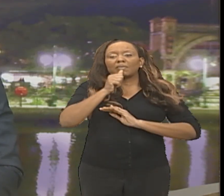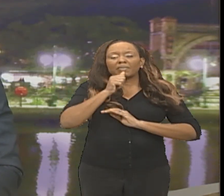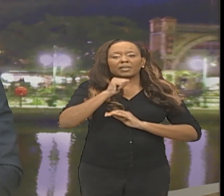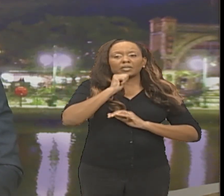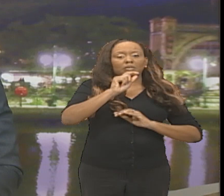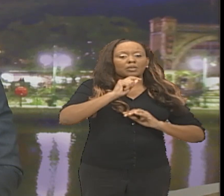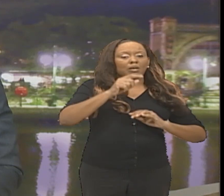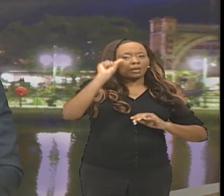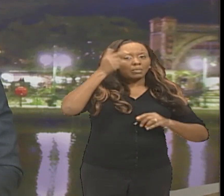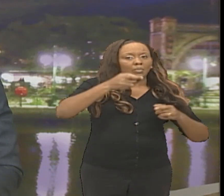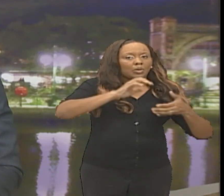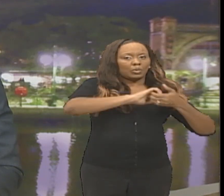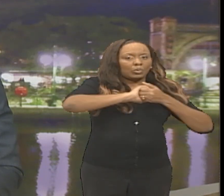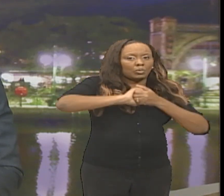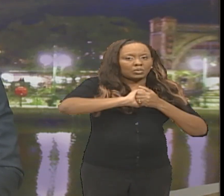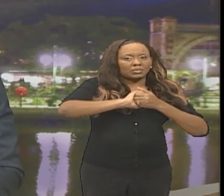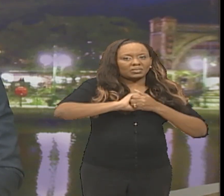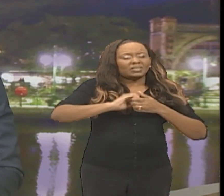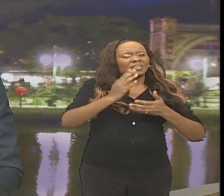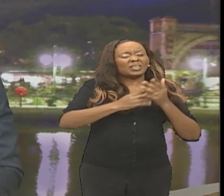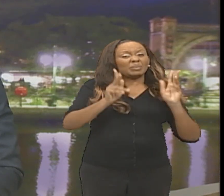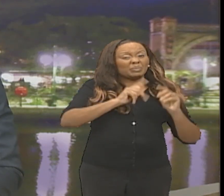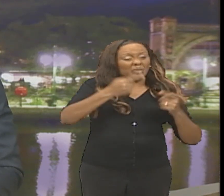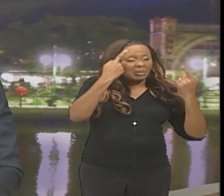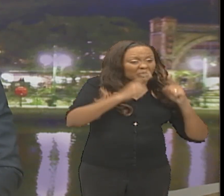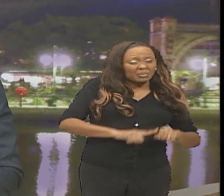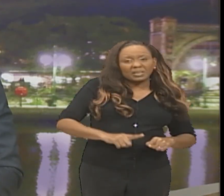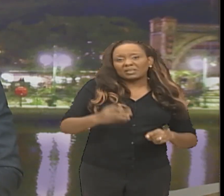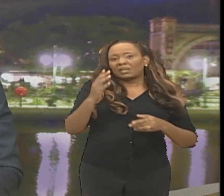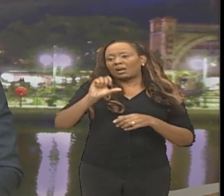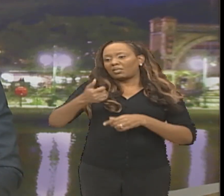these options, he notes there are others who are not.